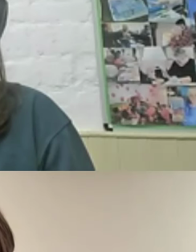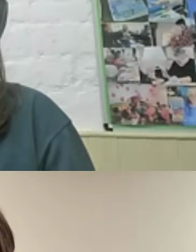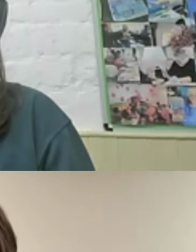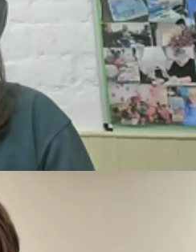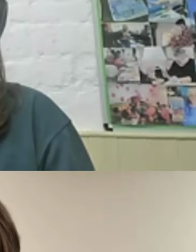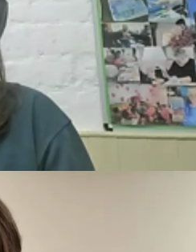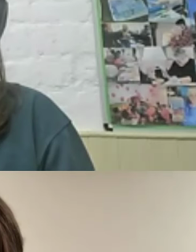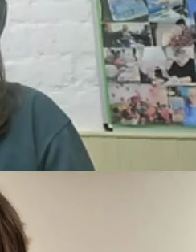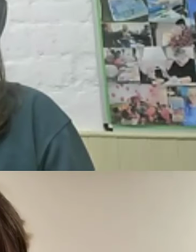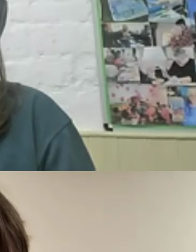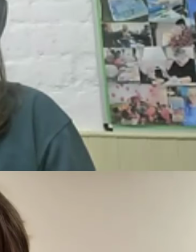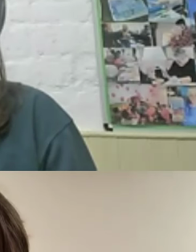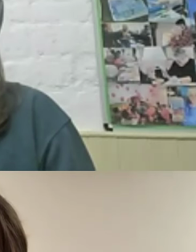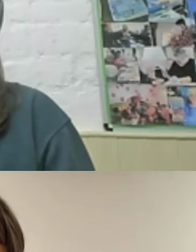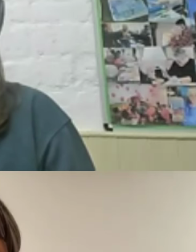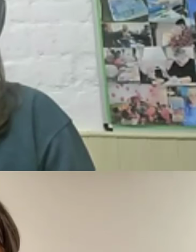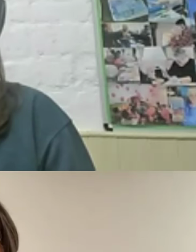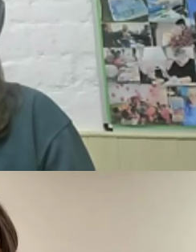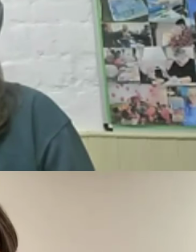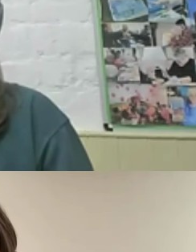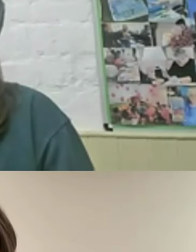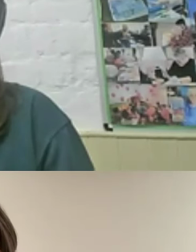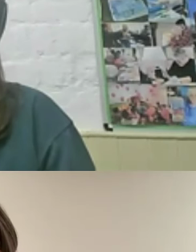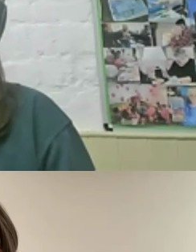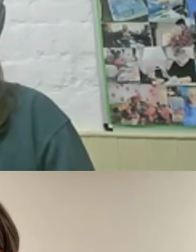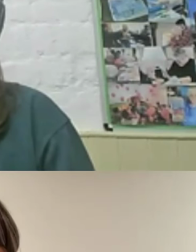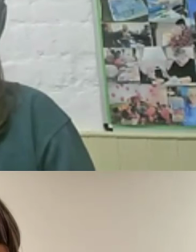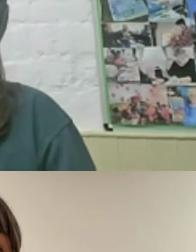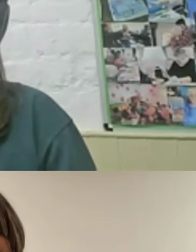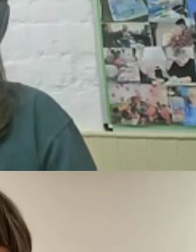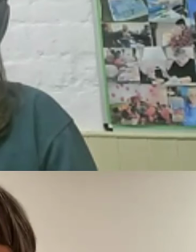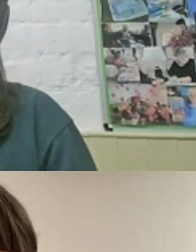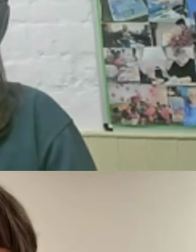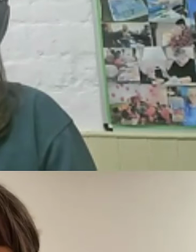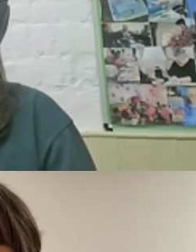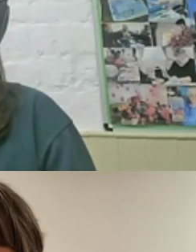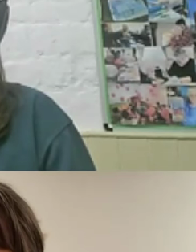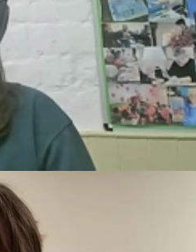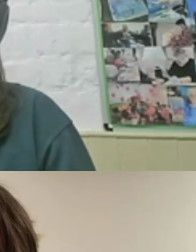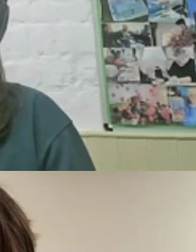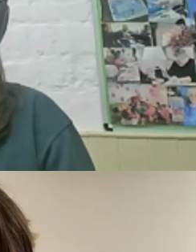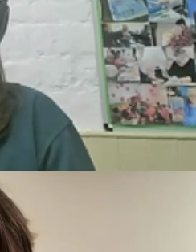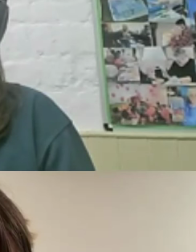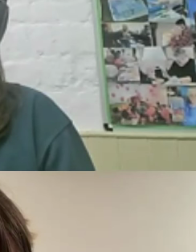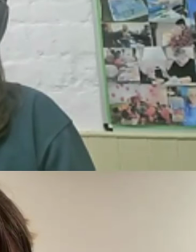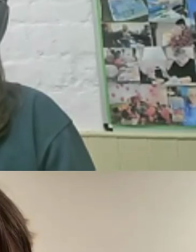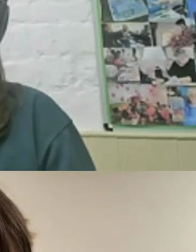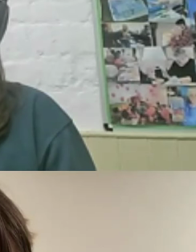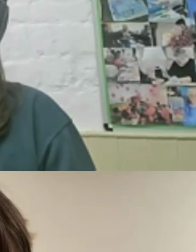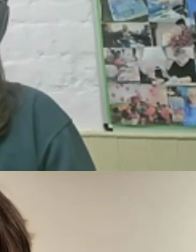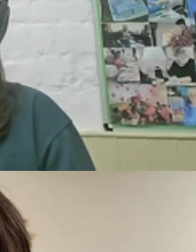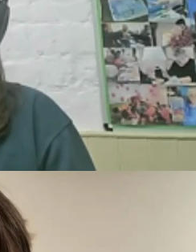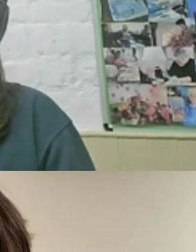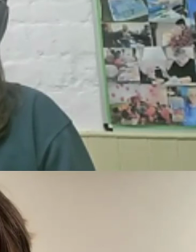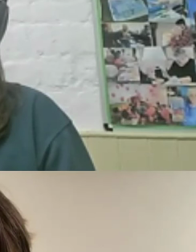creative risk, but not just physical risk, but emotional risk as well, to really harness and develop